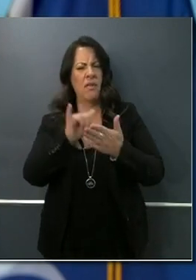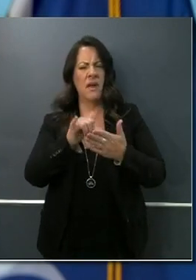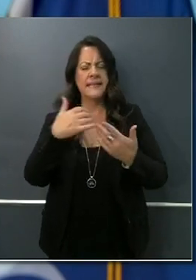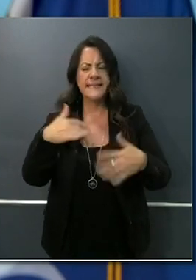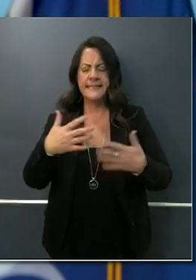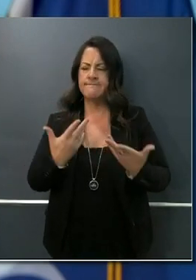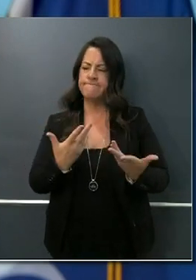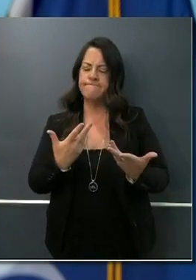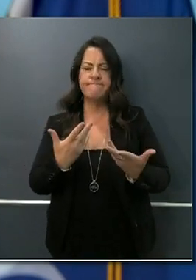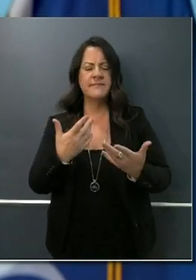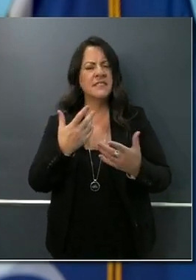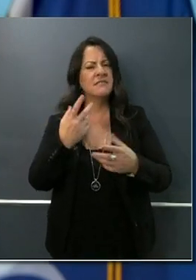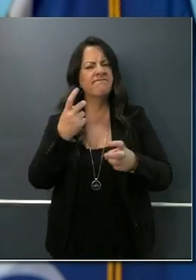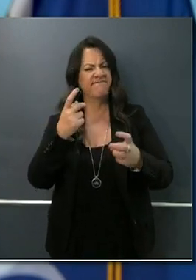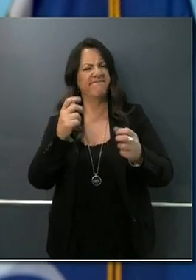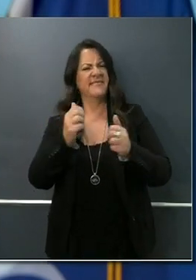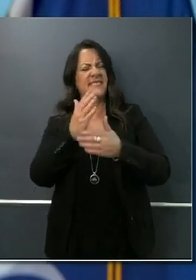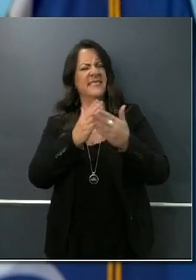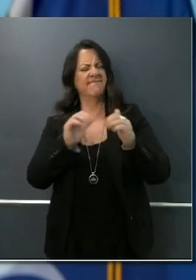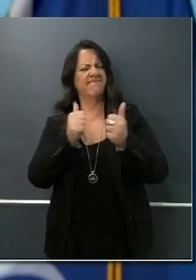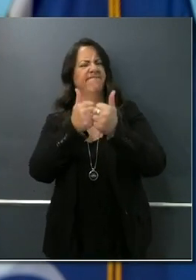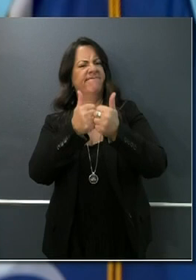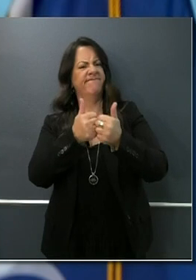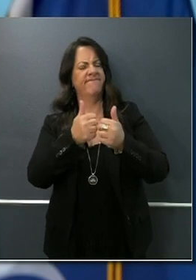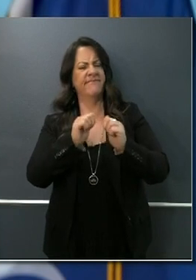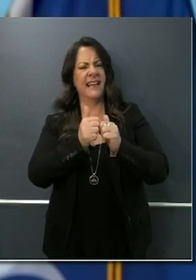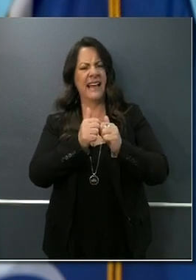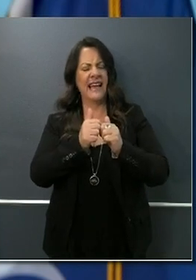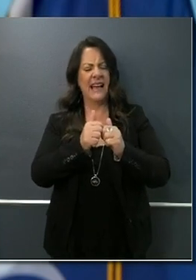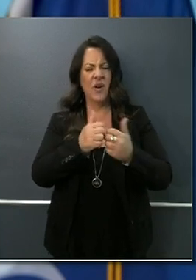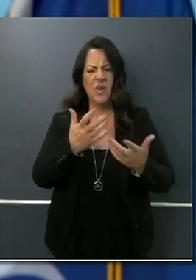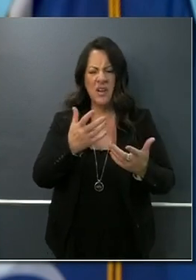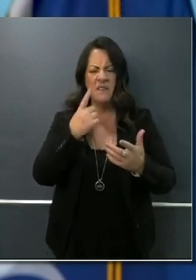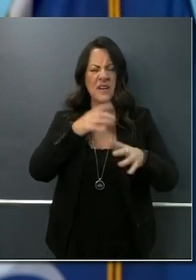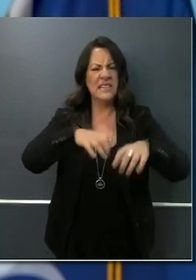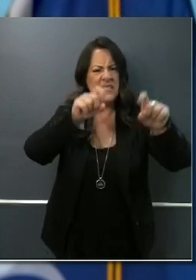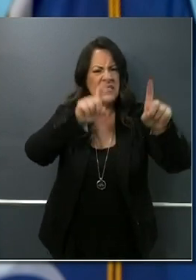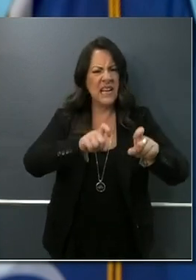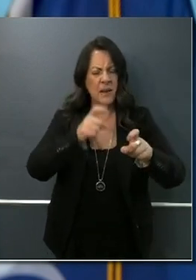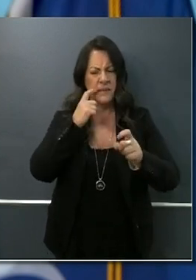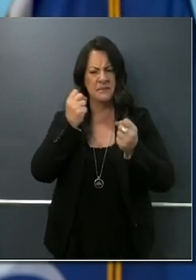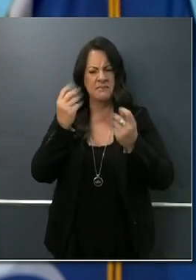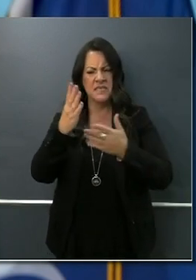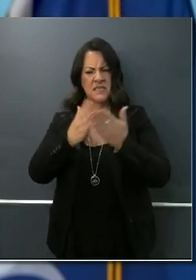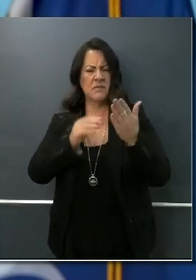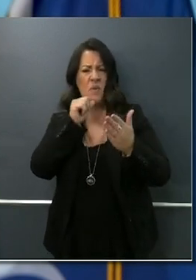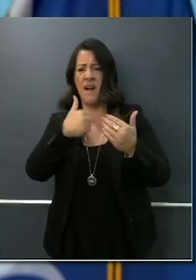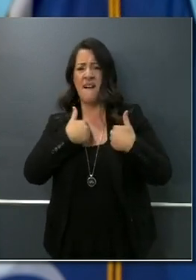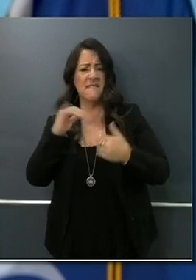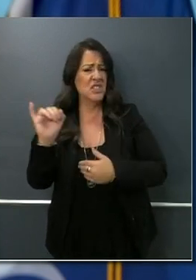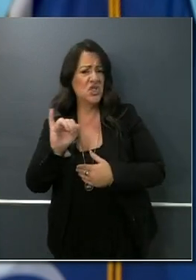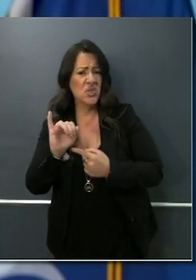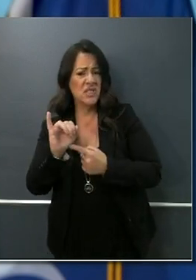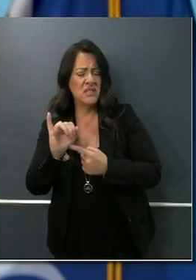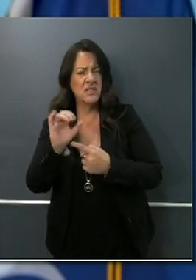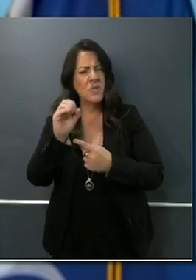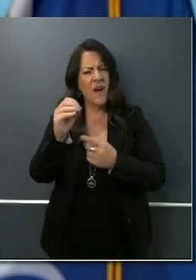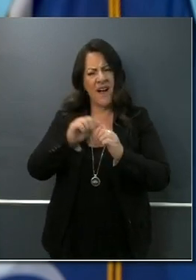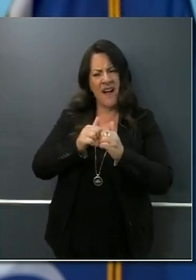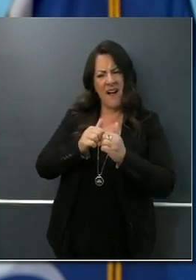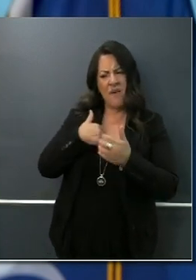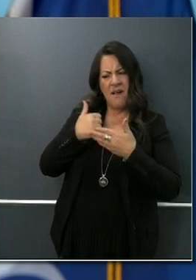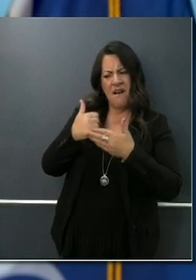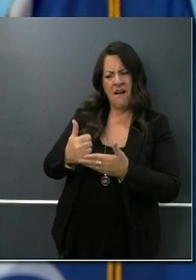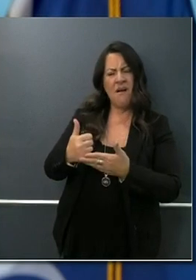challenges when it comes to testing and the uninsured population. So can you talk about that and to the extent with which